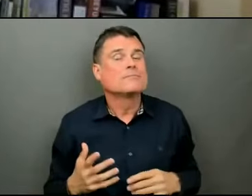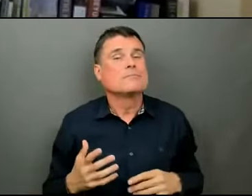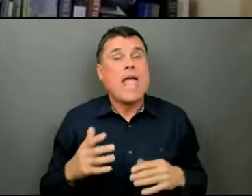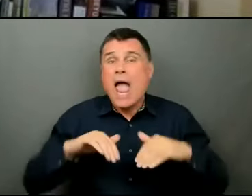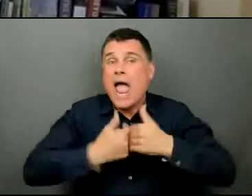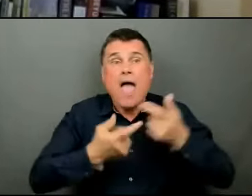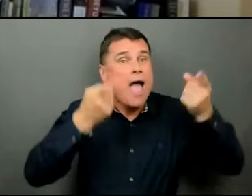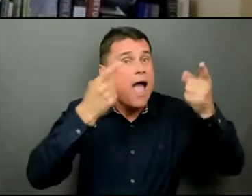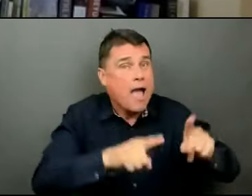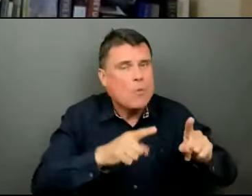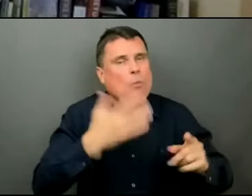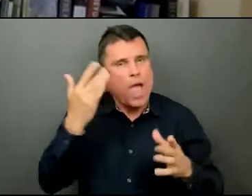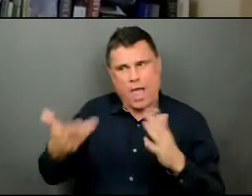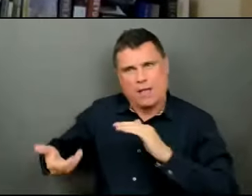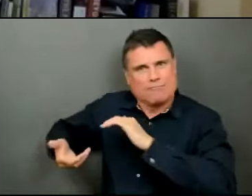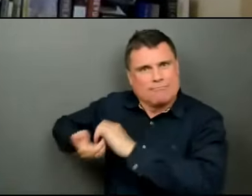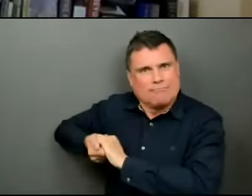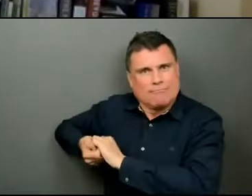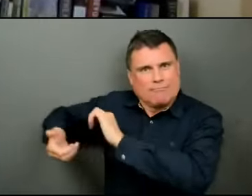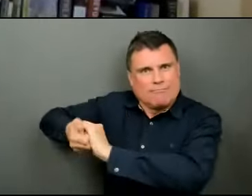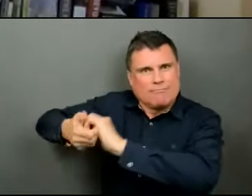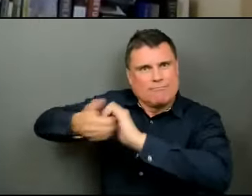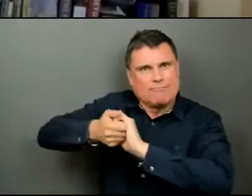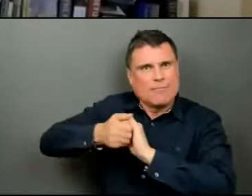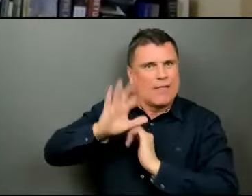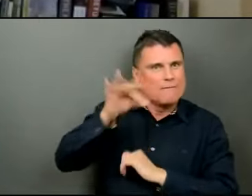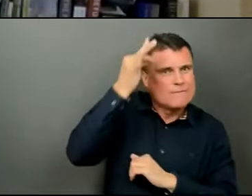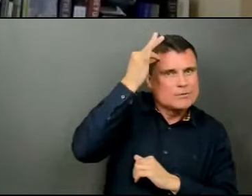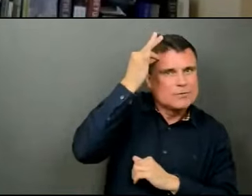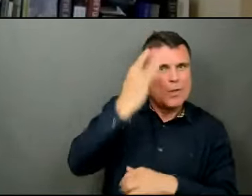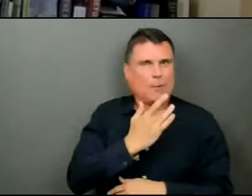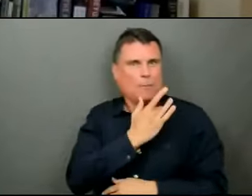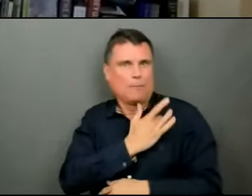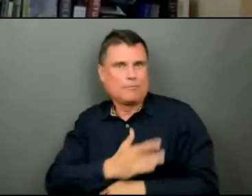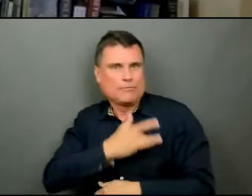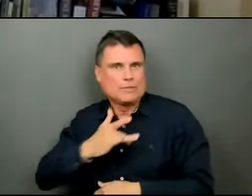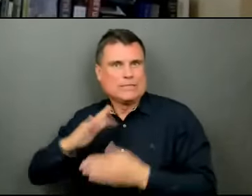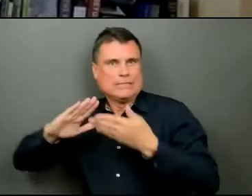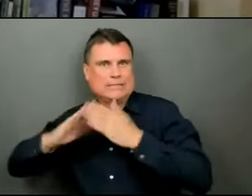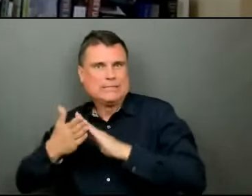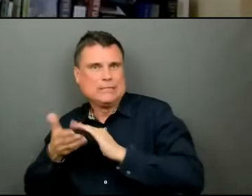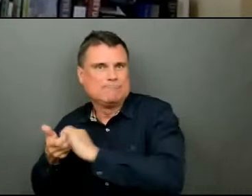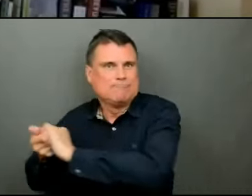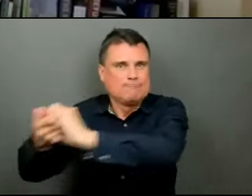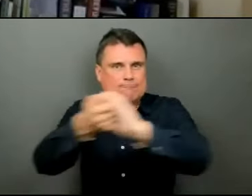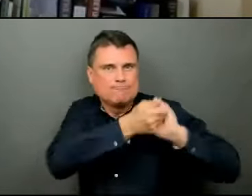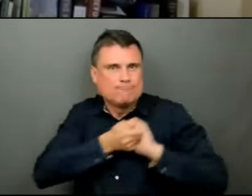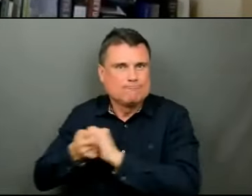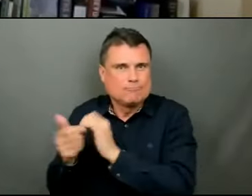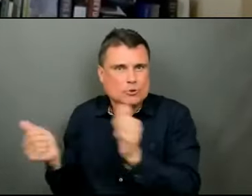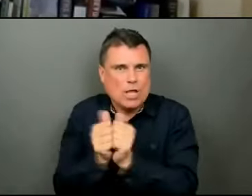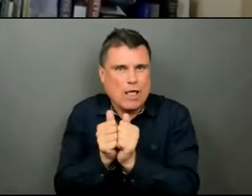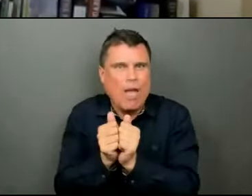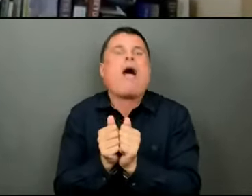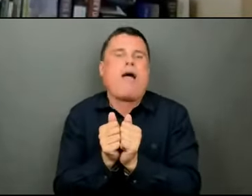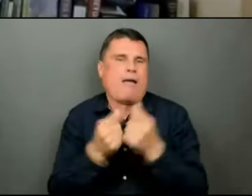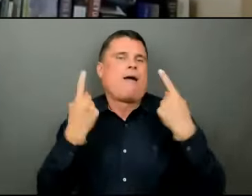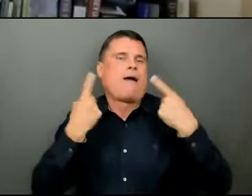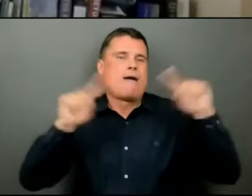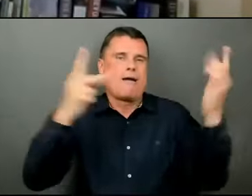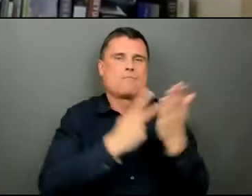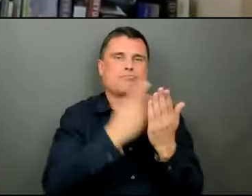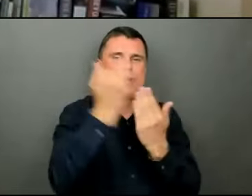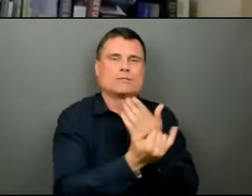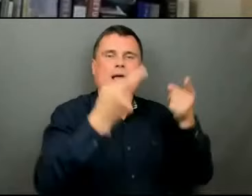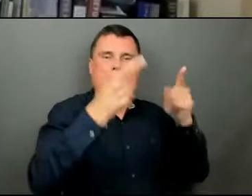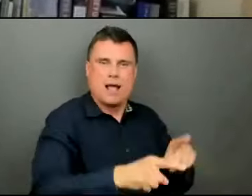we've done with the federal and provincial governments that again, shows what we can accomplish by working together. I can't overstate